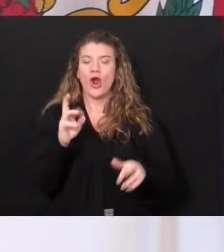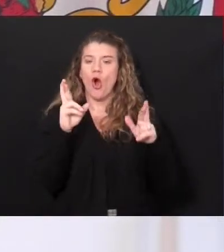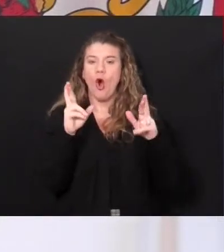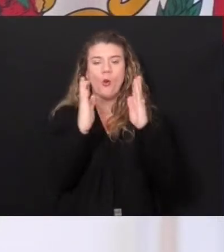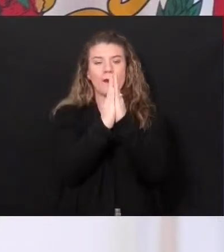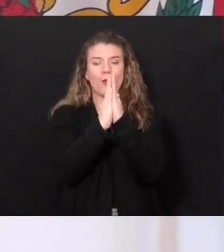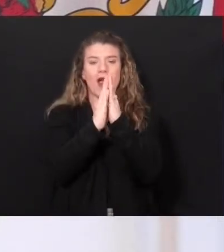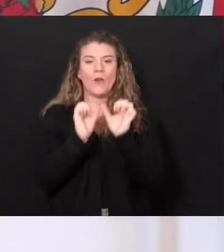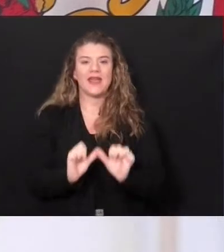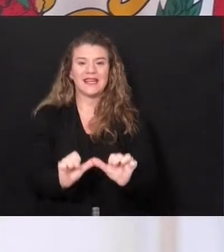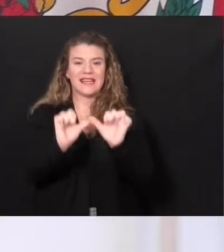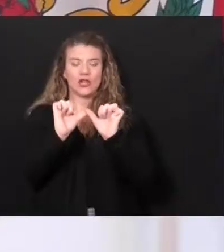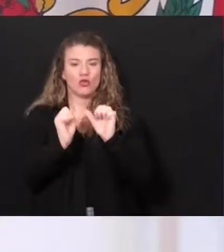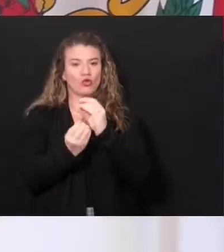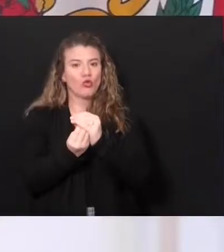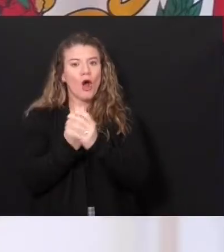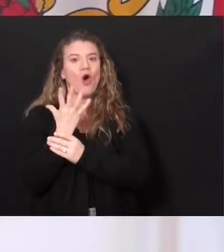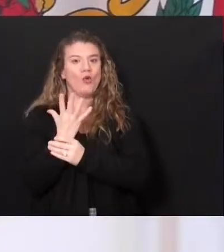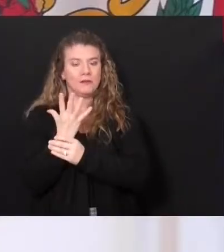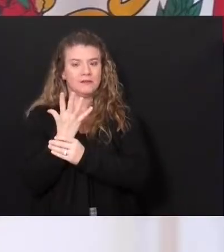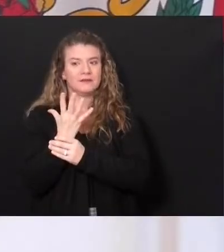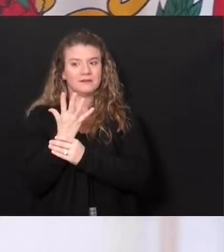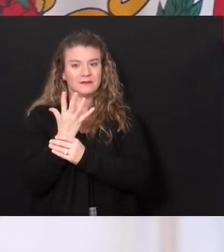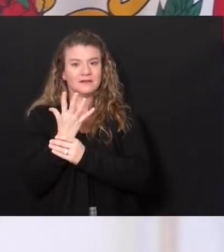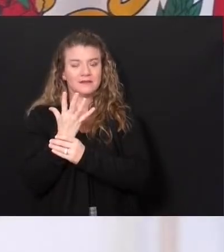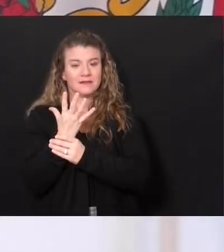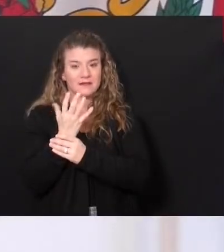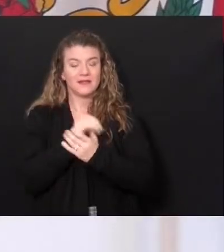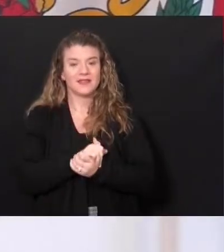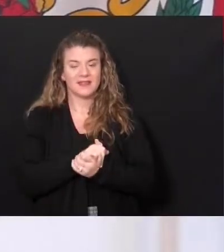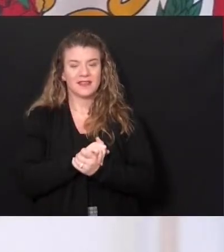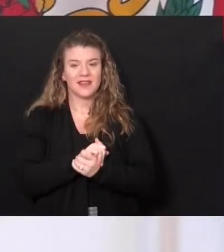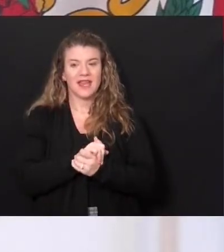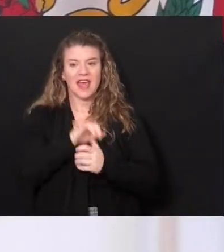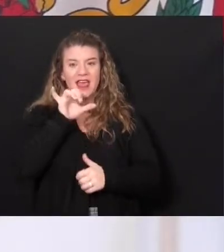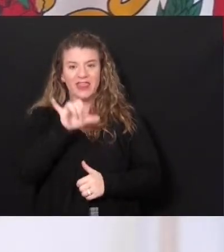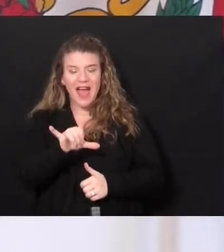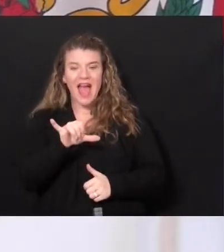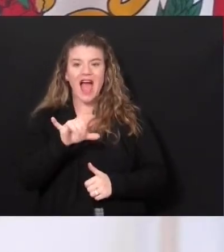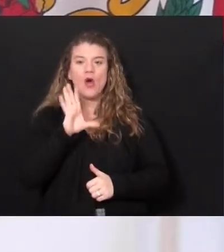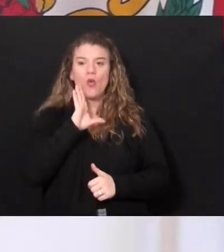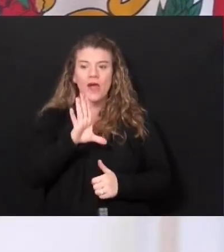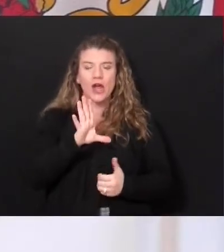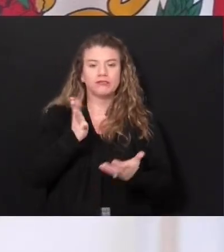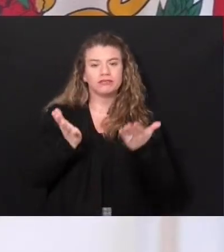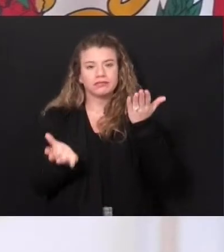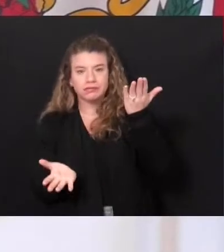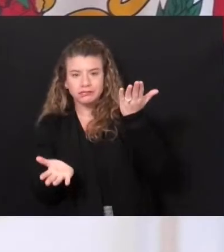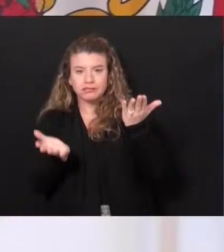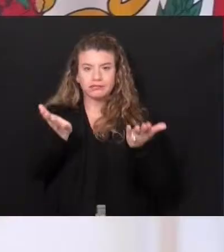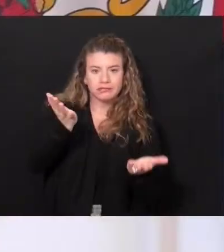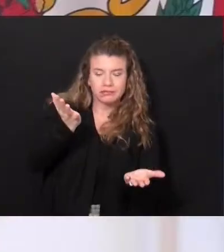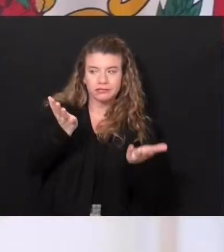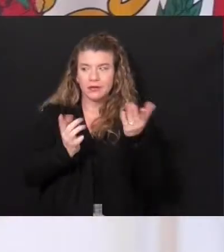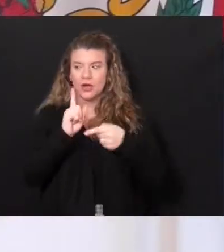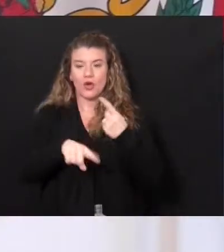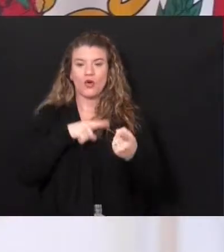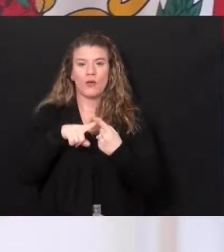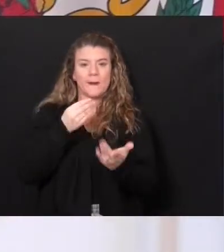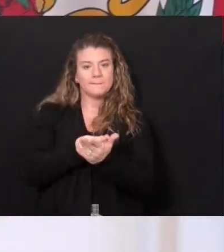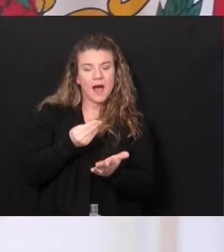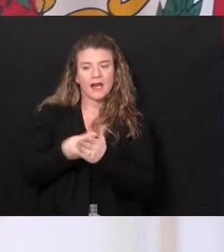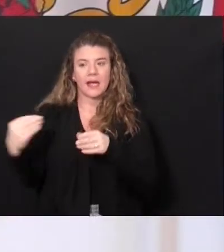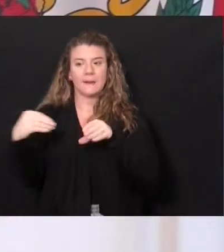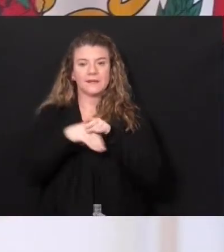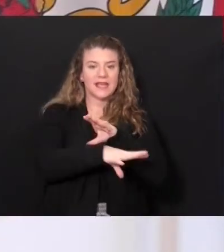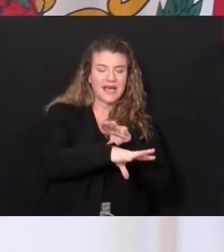we continue to grow. Now, it ebbs and flows just a little bit as how collections come in and when people pay